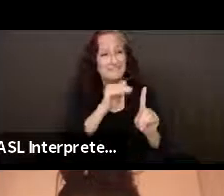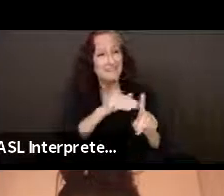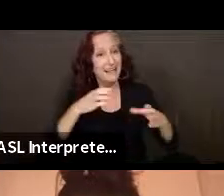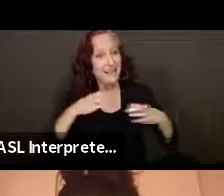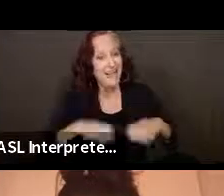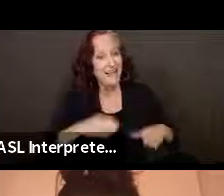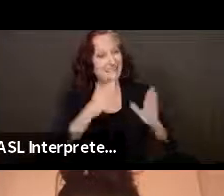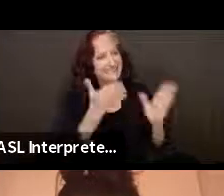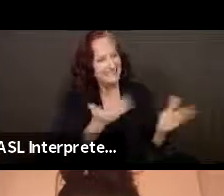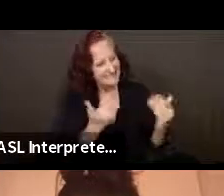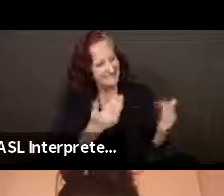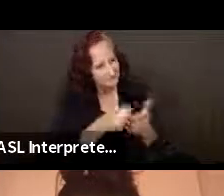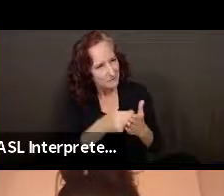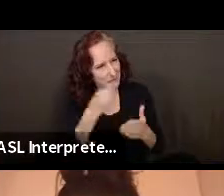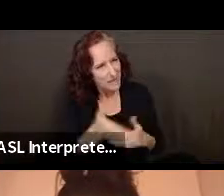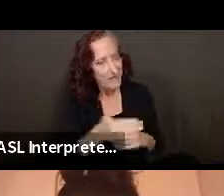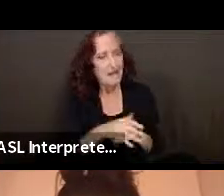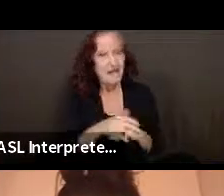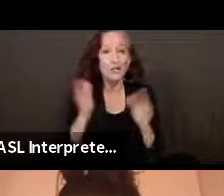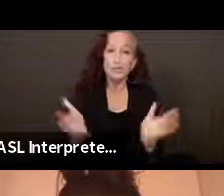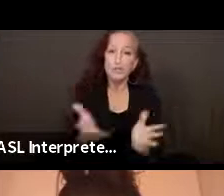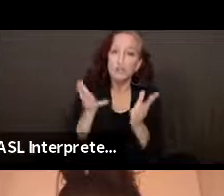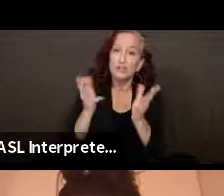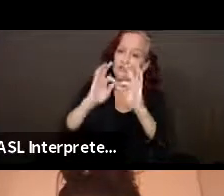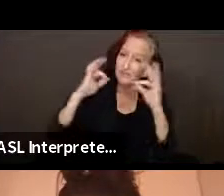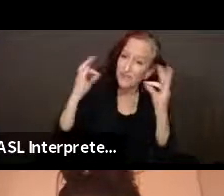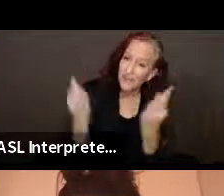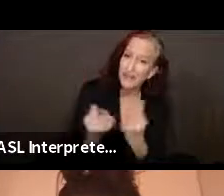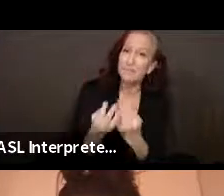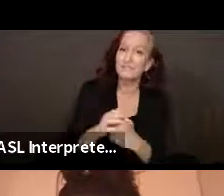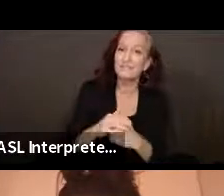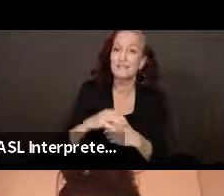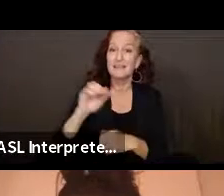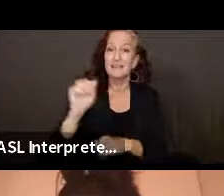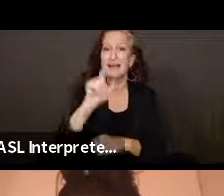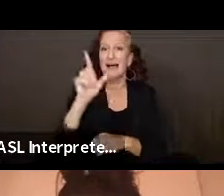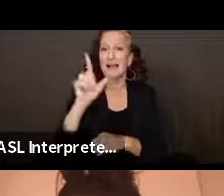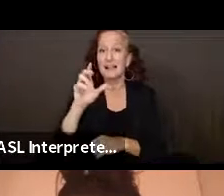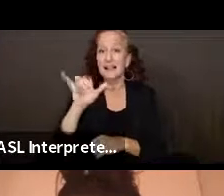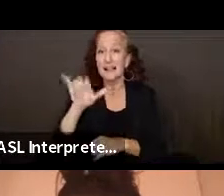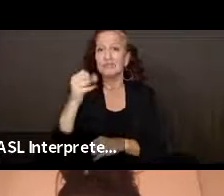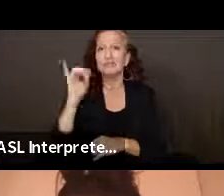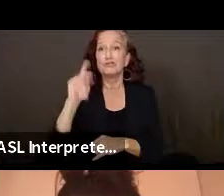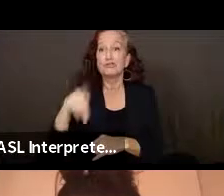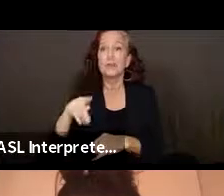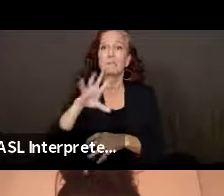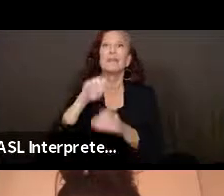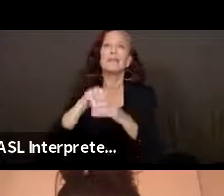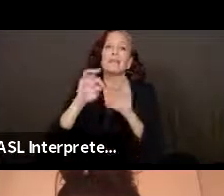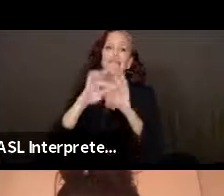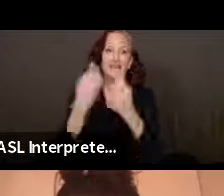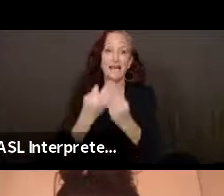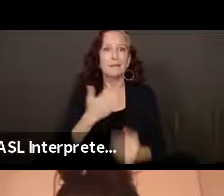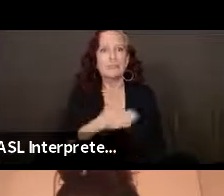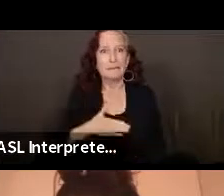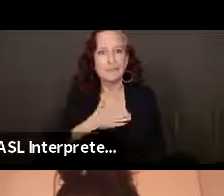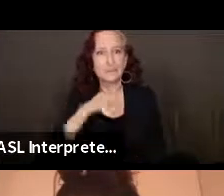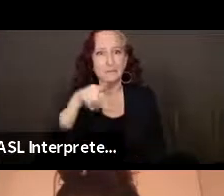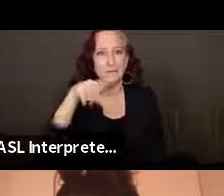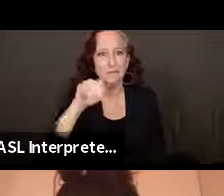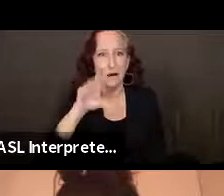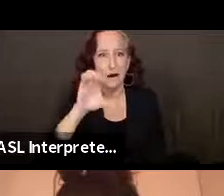We're our family members. Hello, allyship in the family. Let's do a podcast on that. How